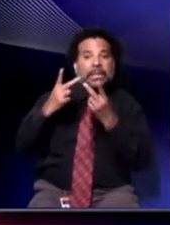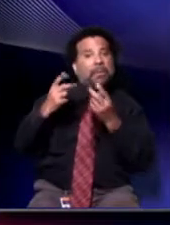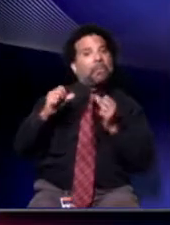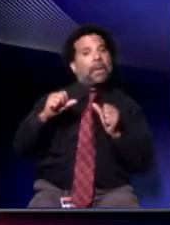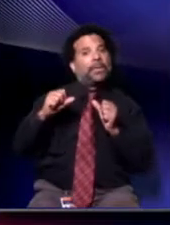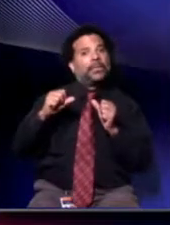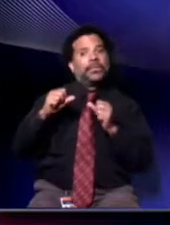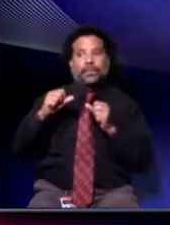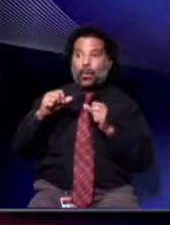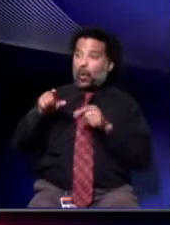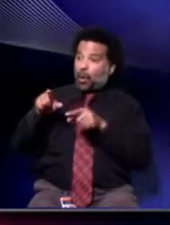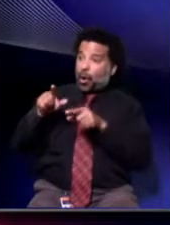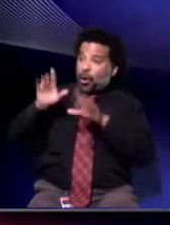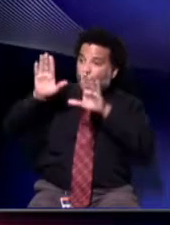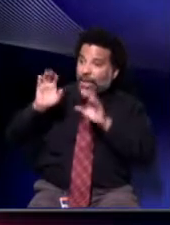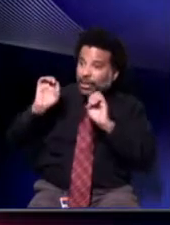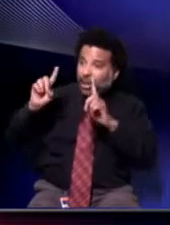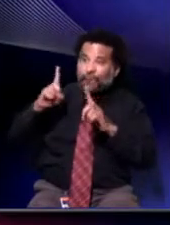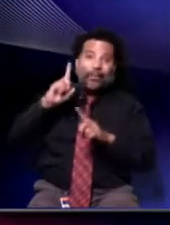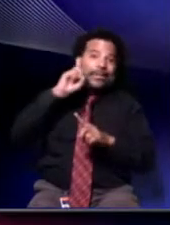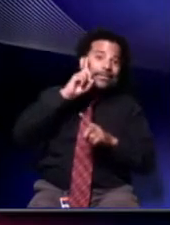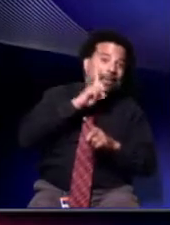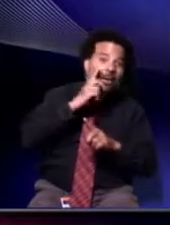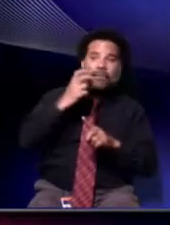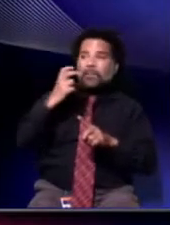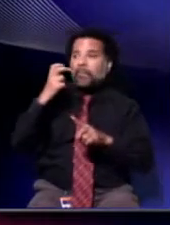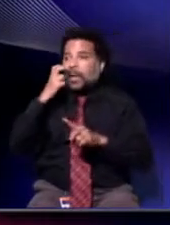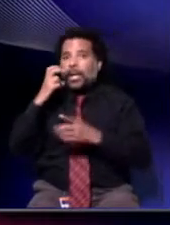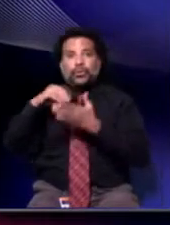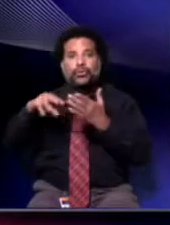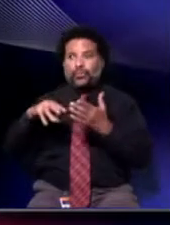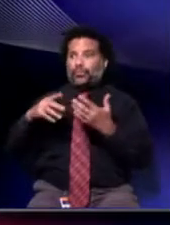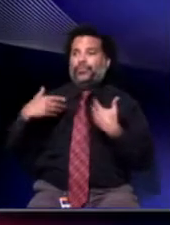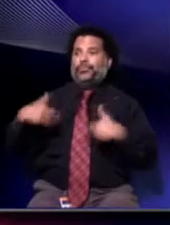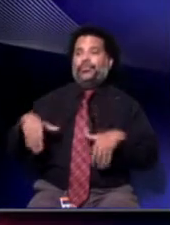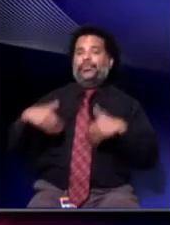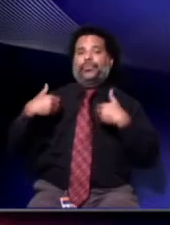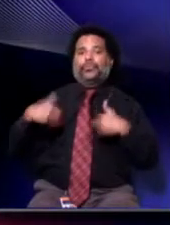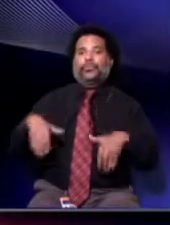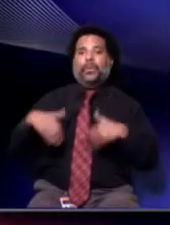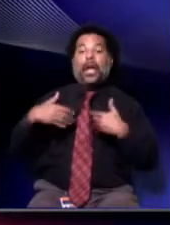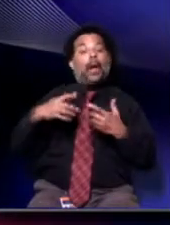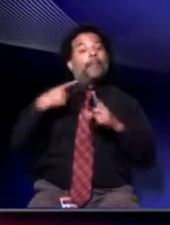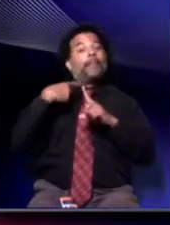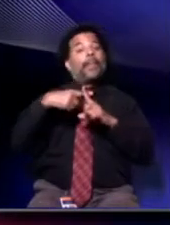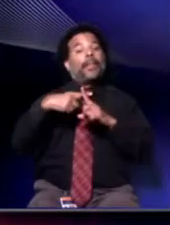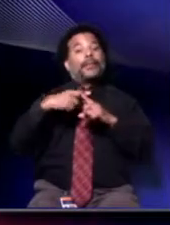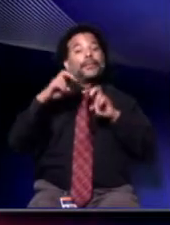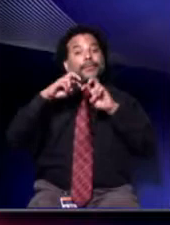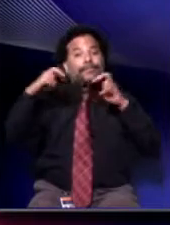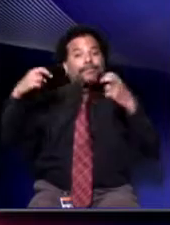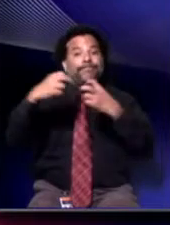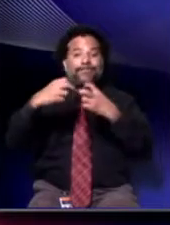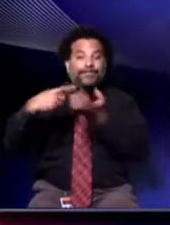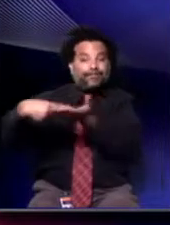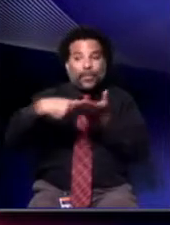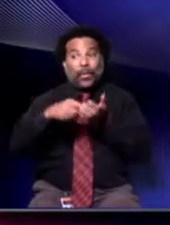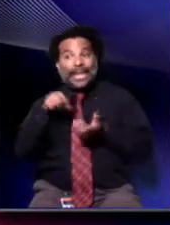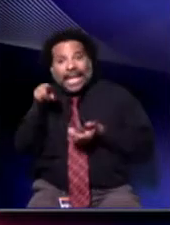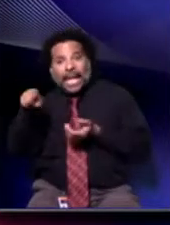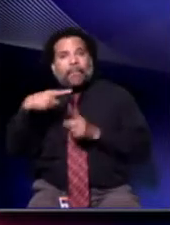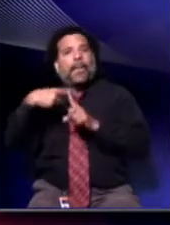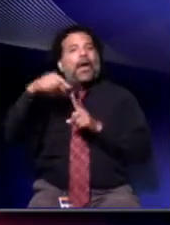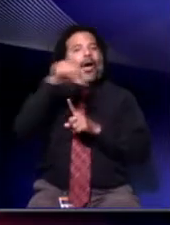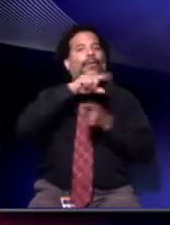from a great education for a deaf or blind student, and having sat around the table with he and some of his